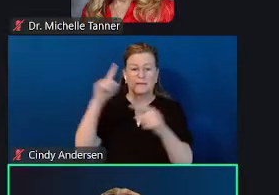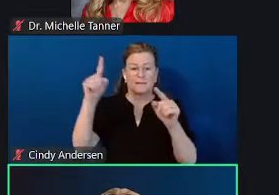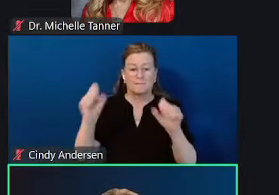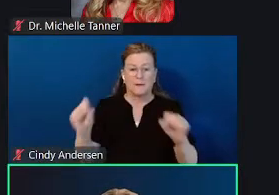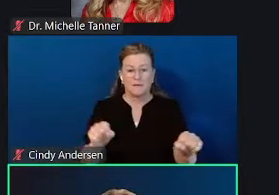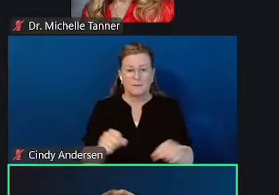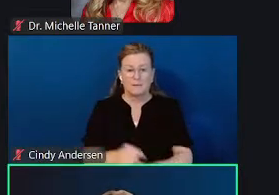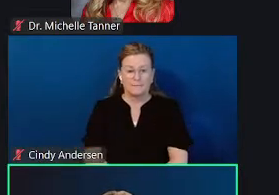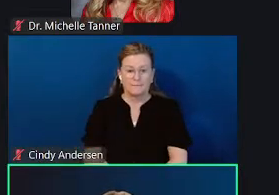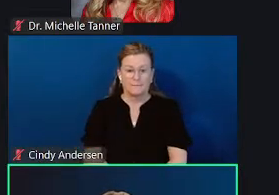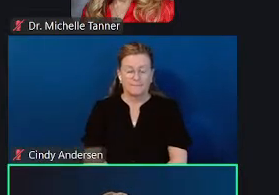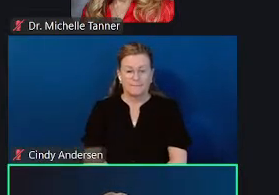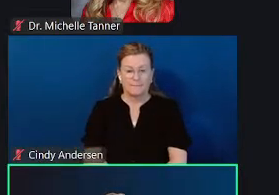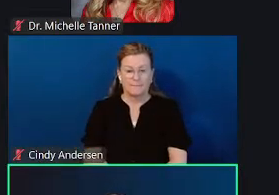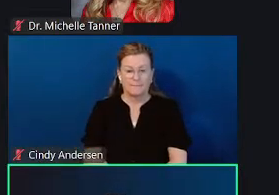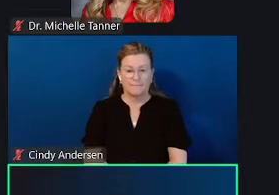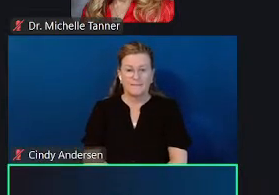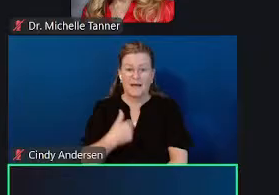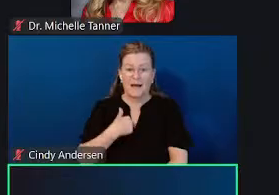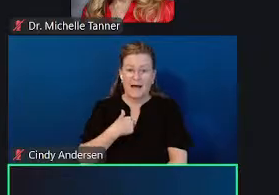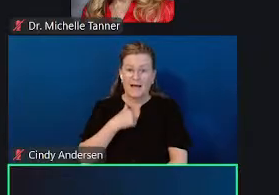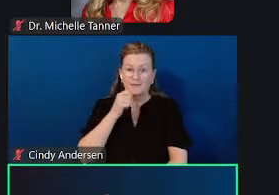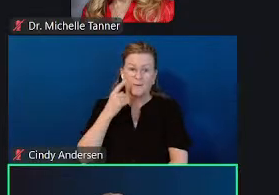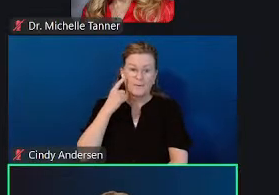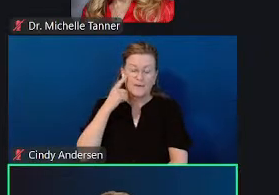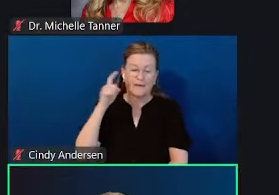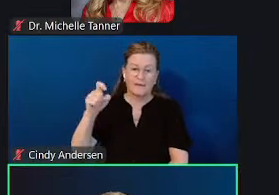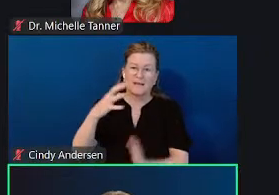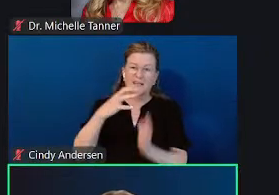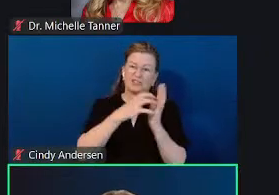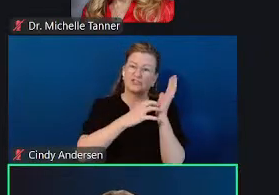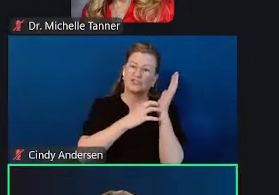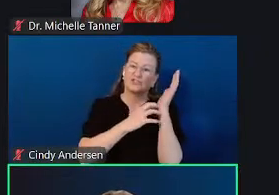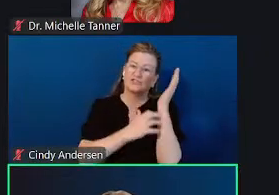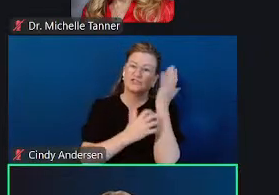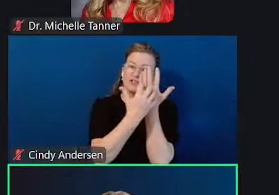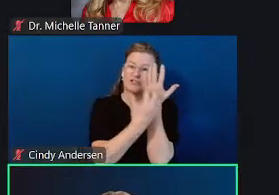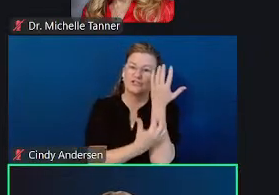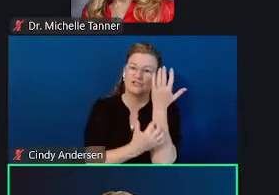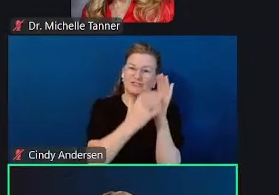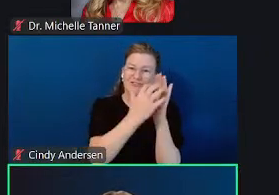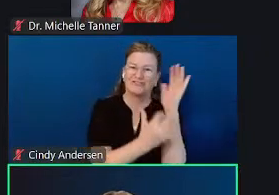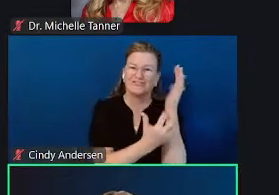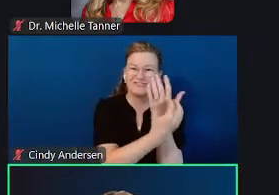possible? I don't think that they need all that other stuff